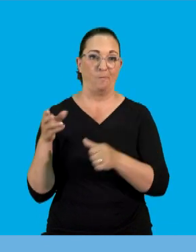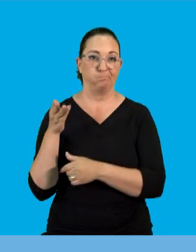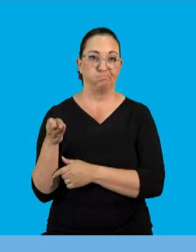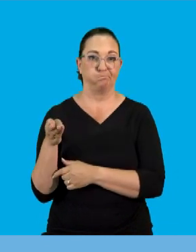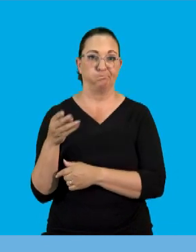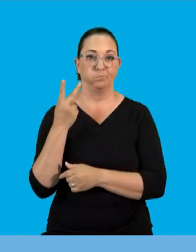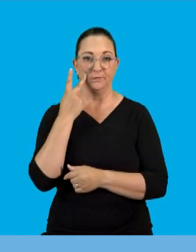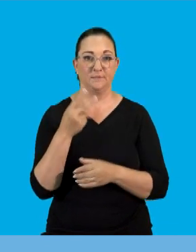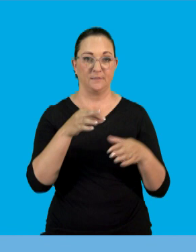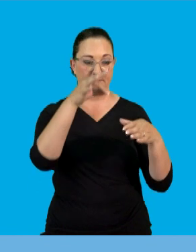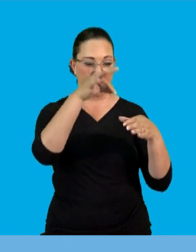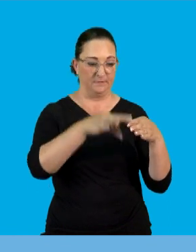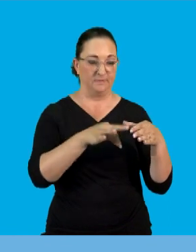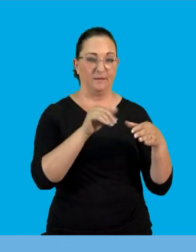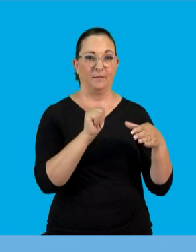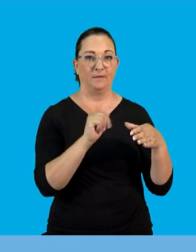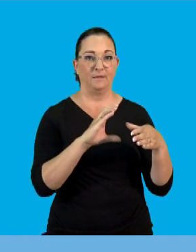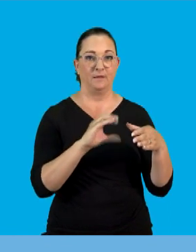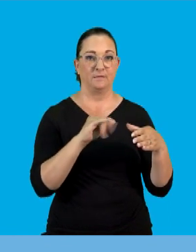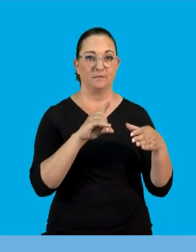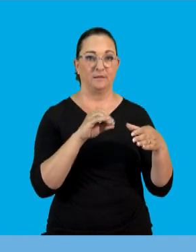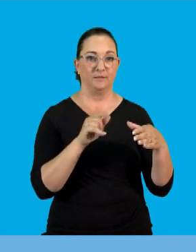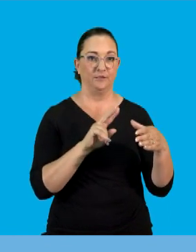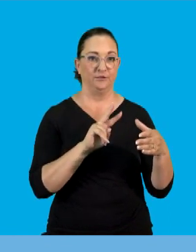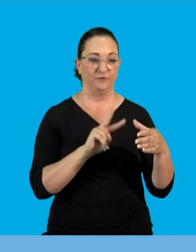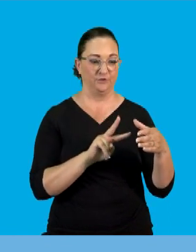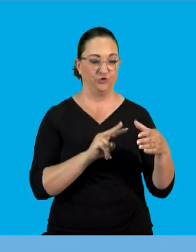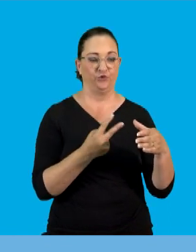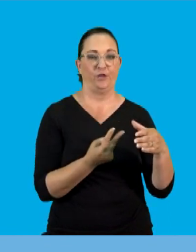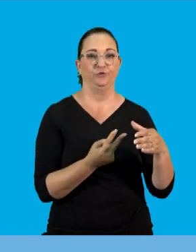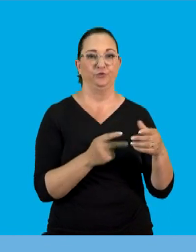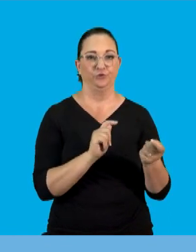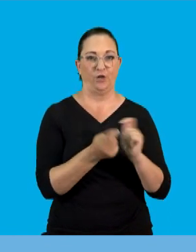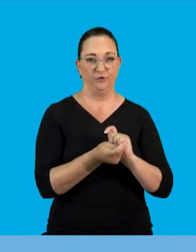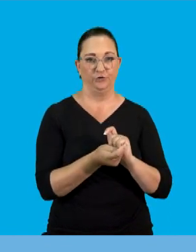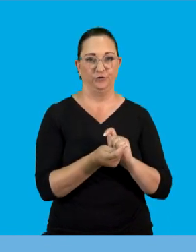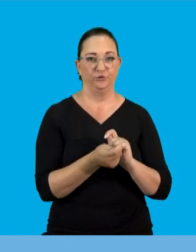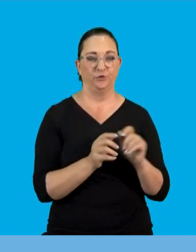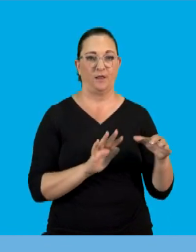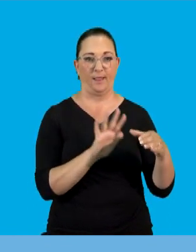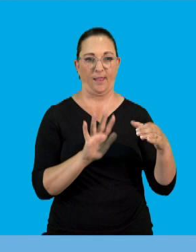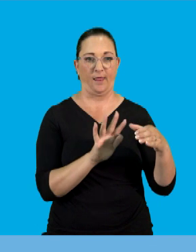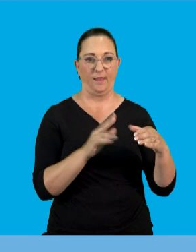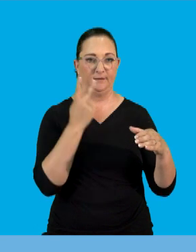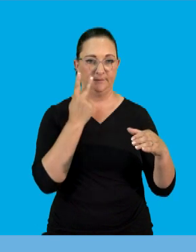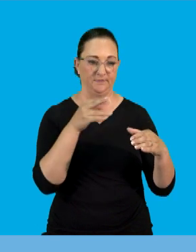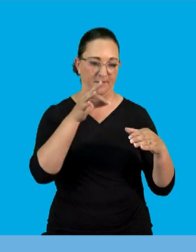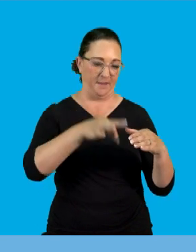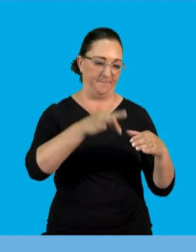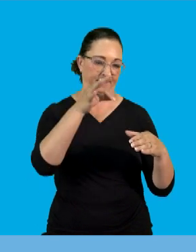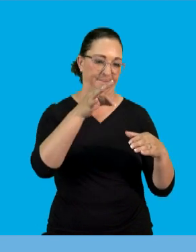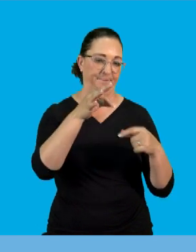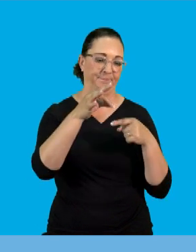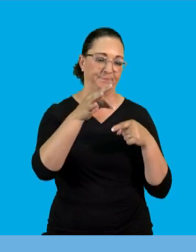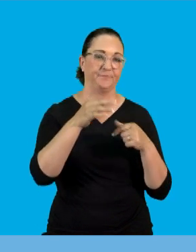picture, we have our litmus paper, dipping it into an acid, then there's a color change that is being observed on this